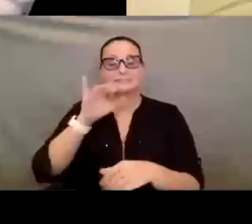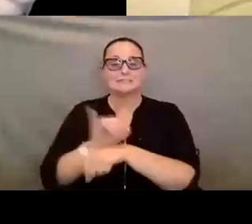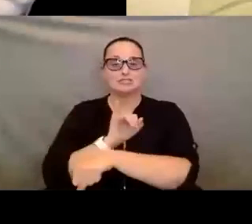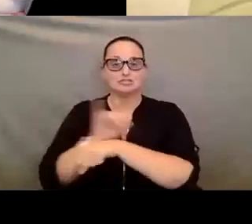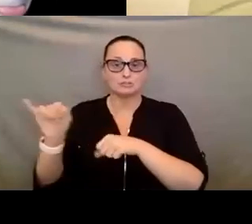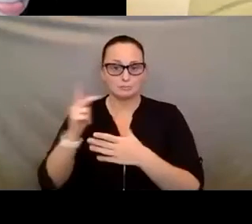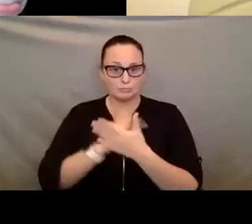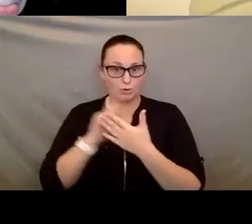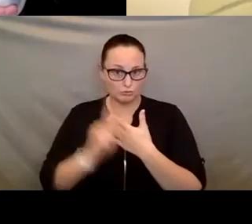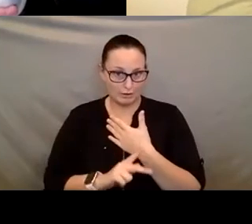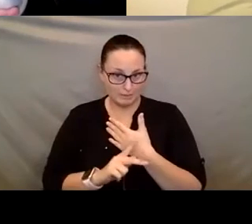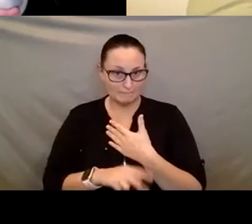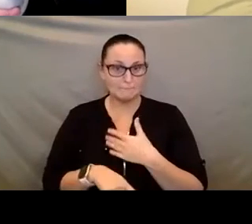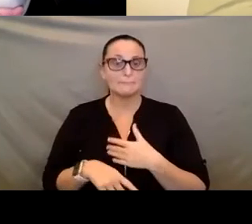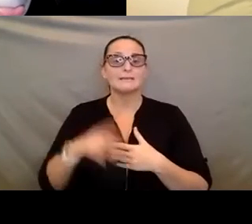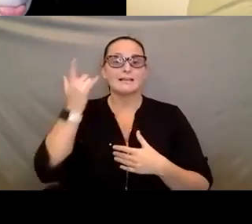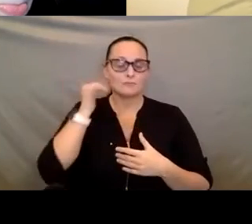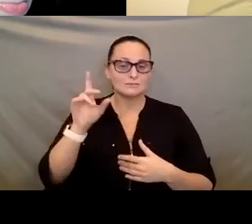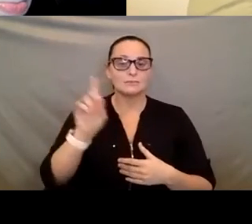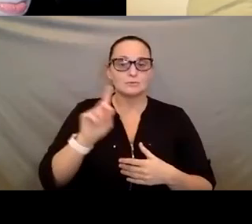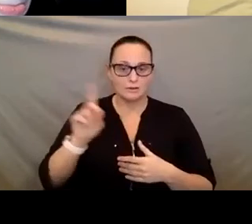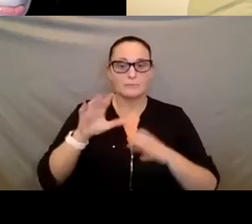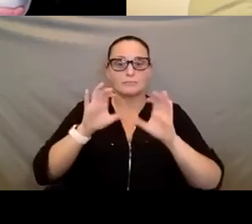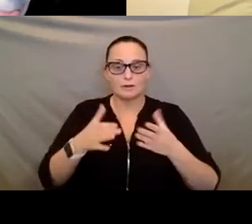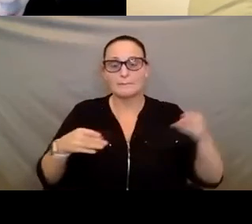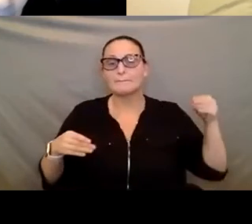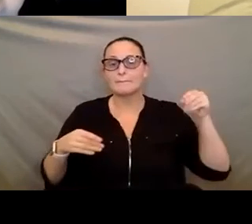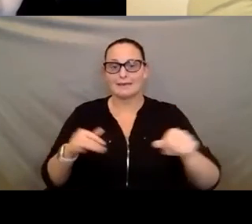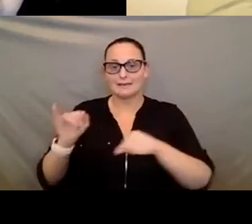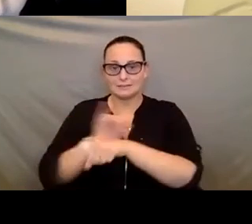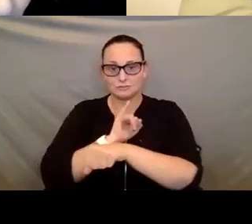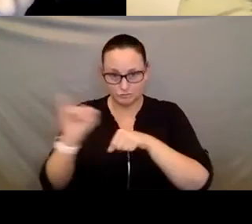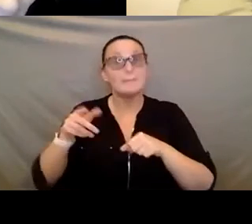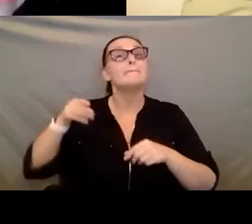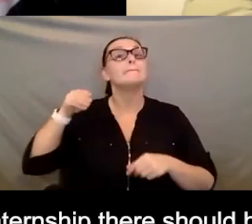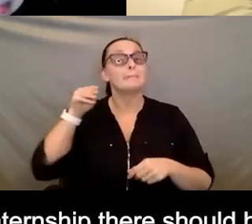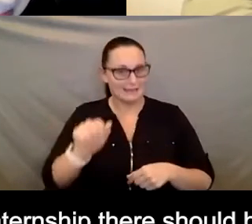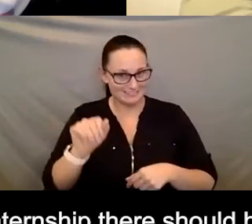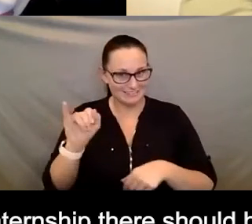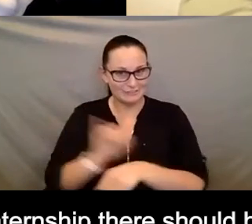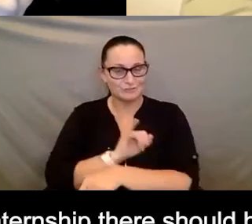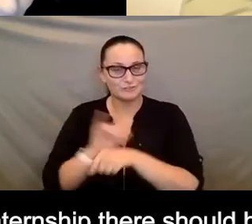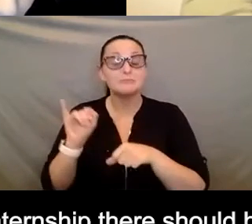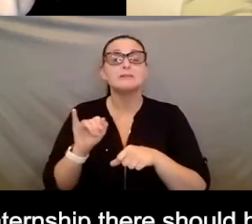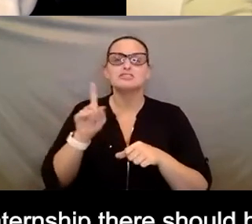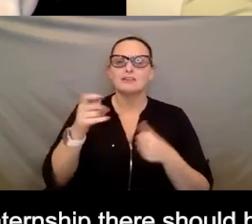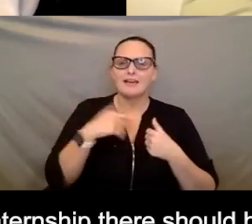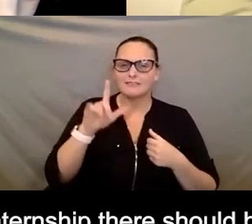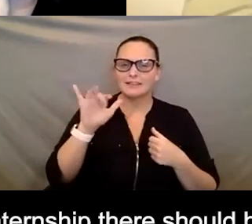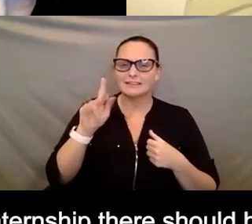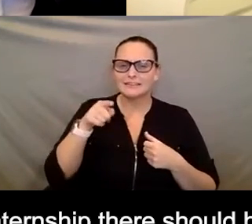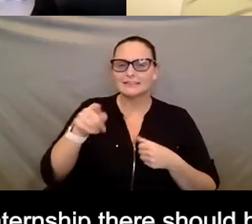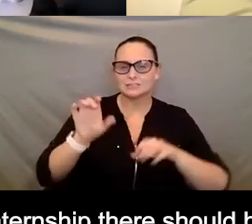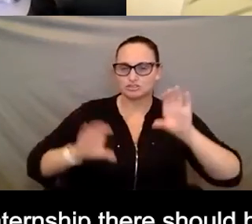Internship Program. Our California Democratic Party paid internship program. That's right, paid internship. And there should be a link in the